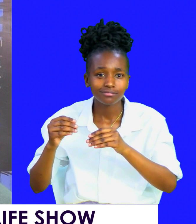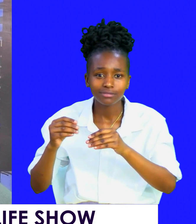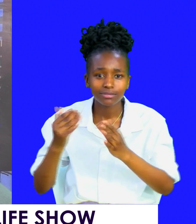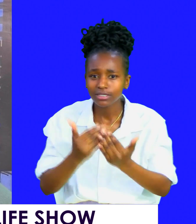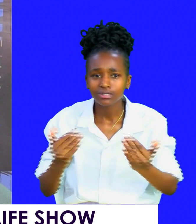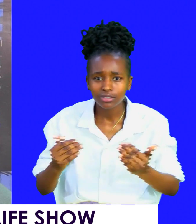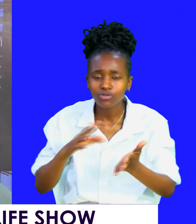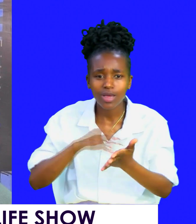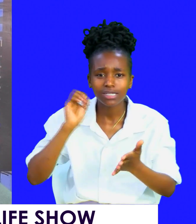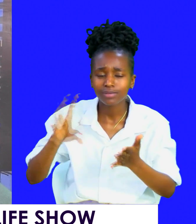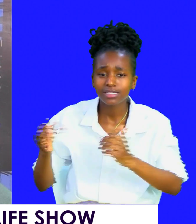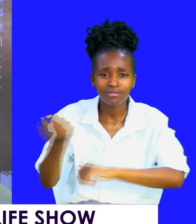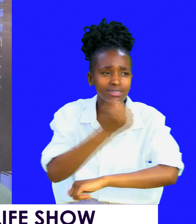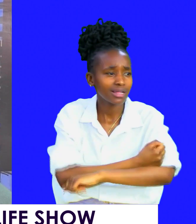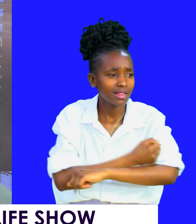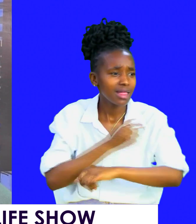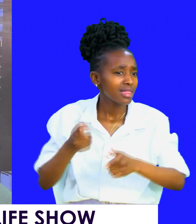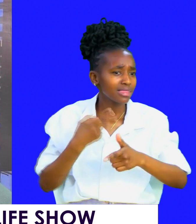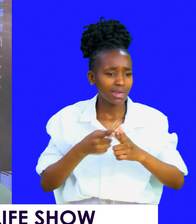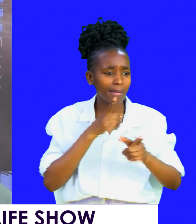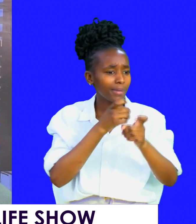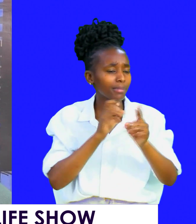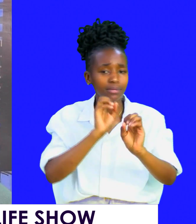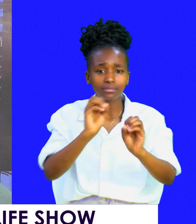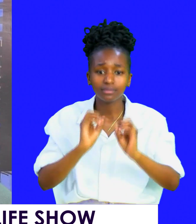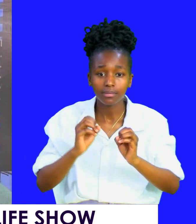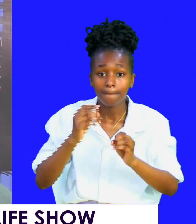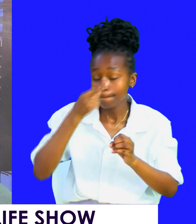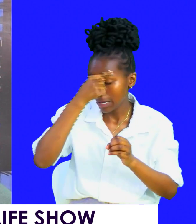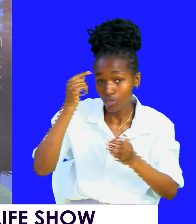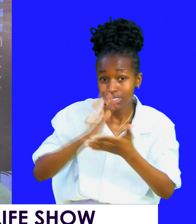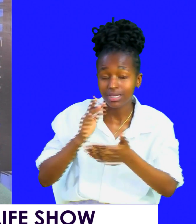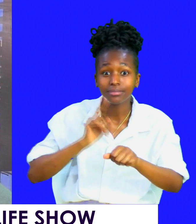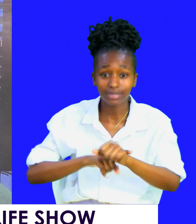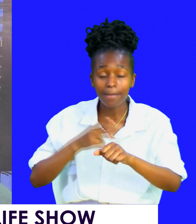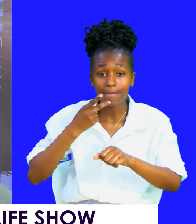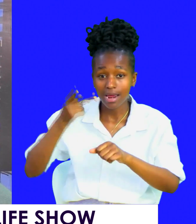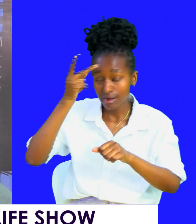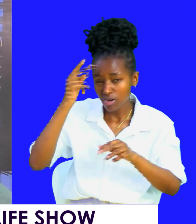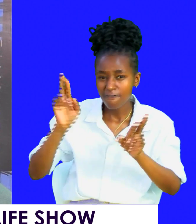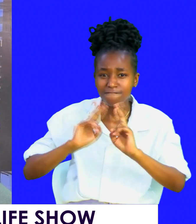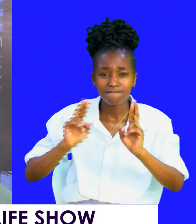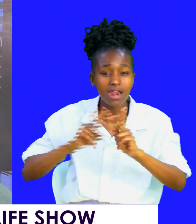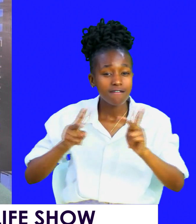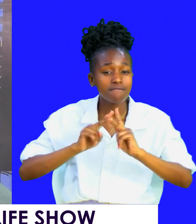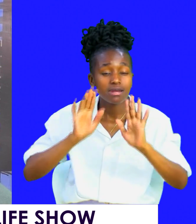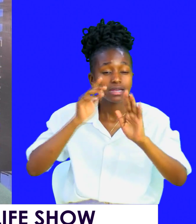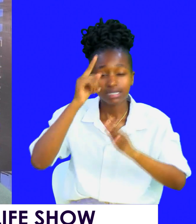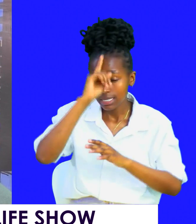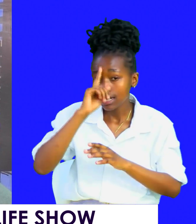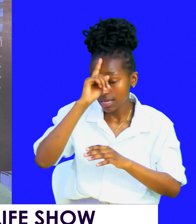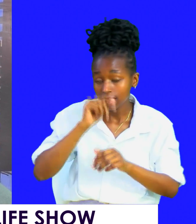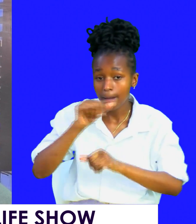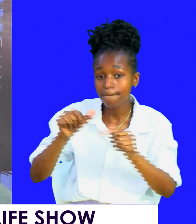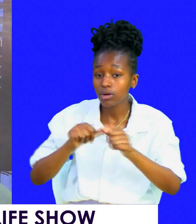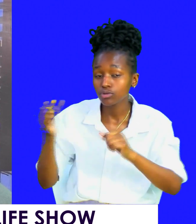them. Don't blame them. Sometimes some parents are keen on the school life, on the schooling of their